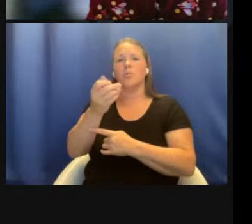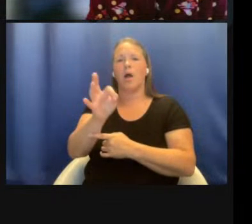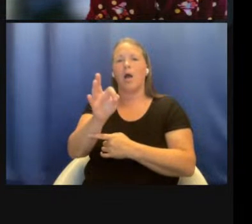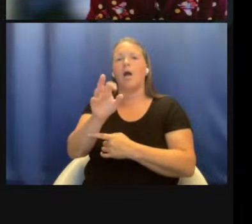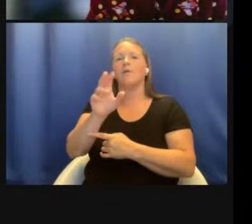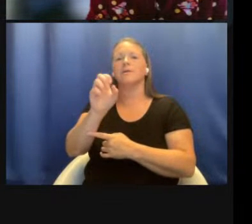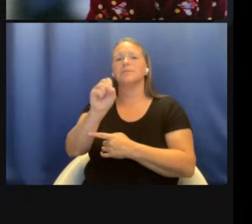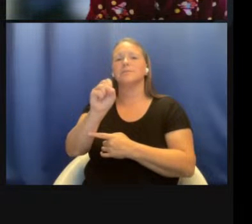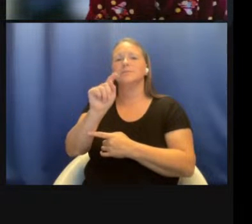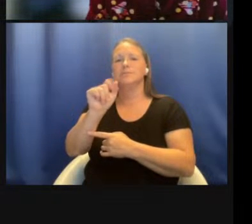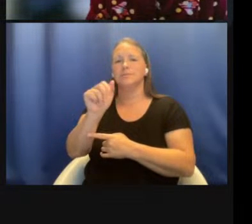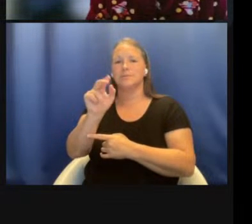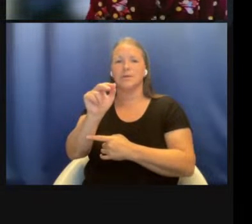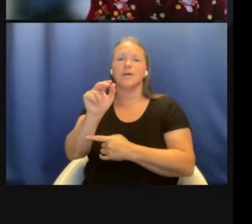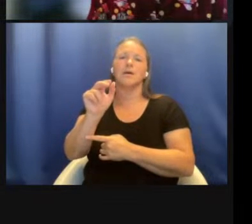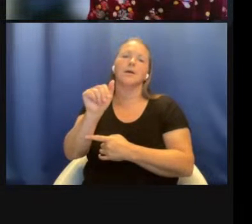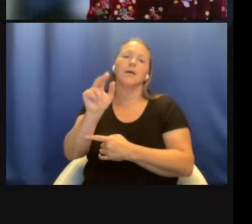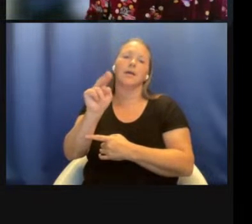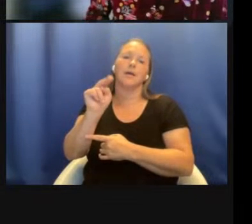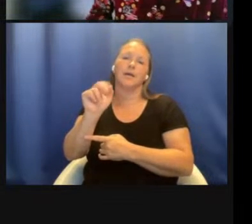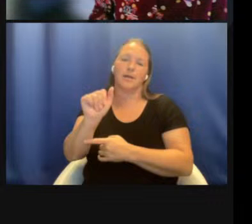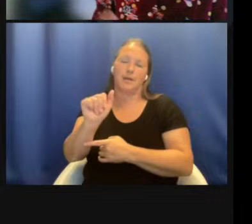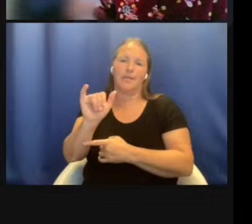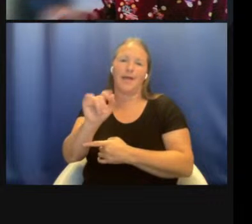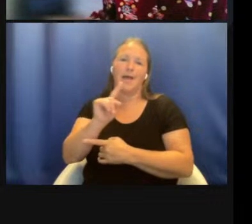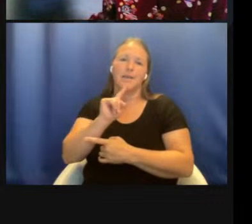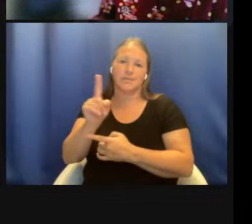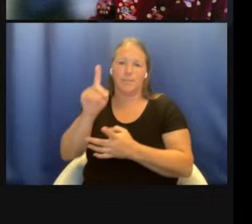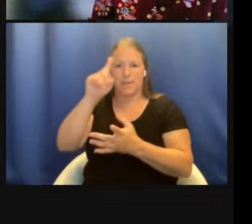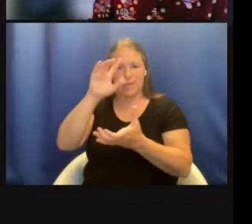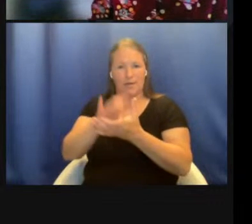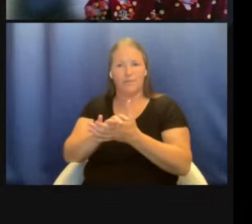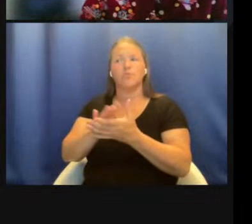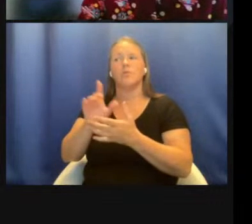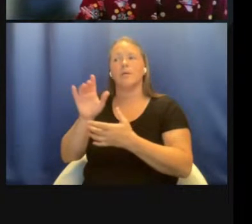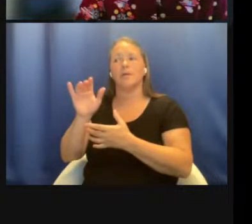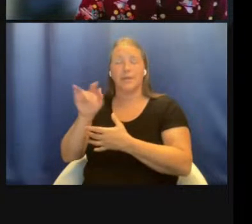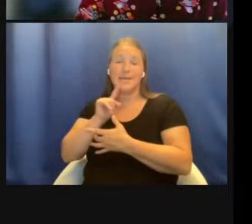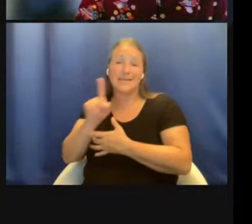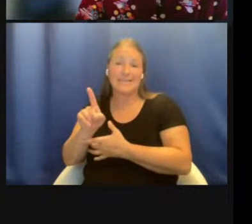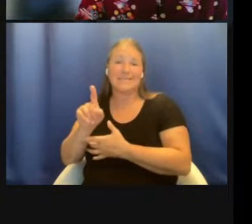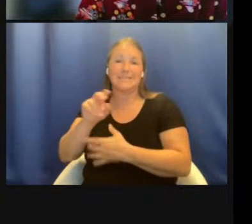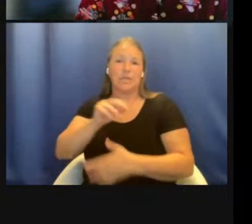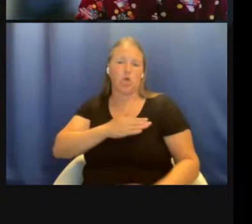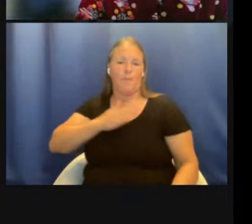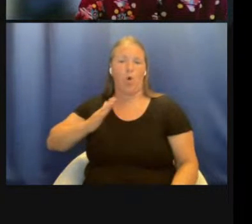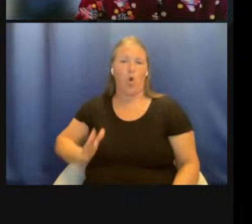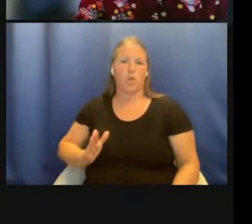stick from the site, which is preserved now at the Maryland Center for History and Culture.